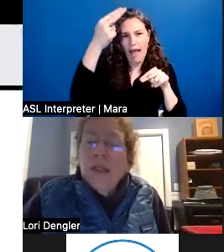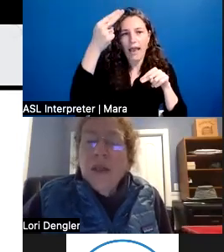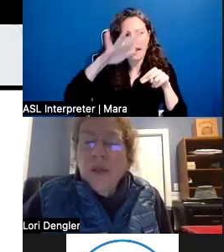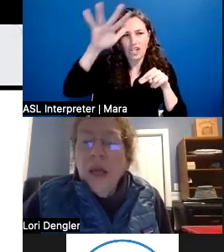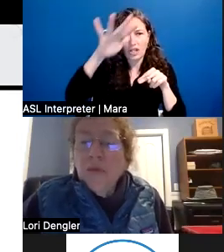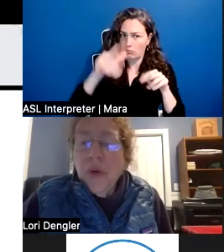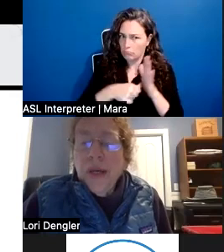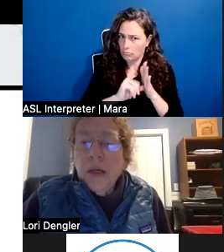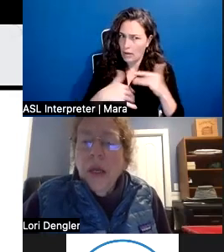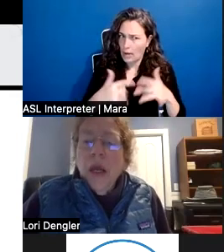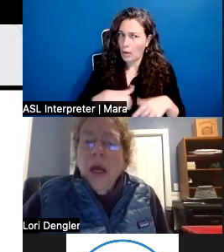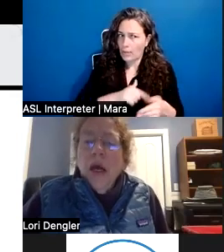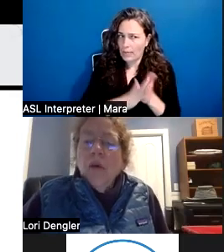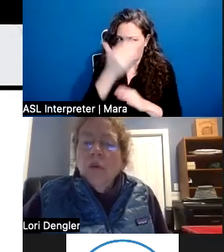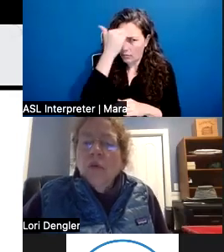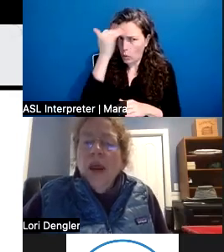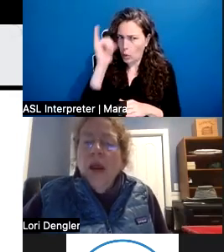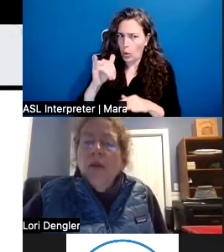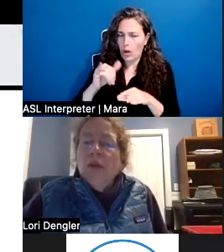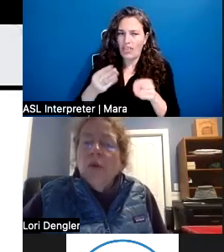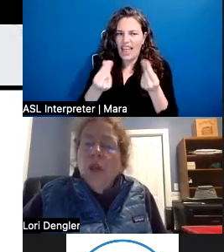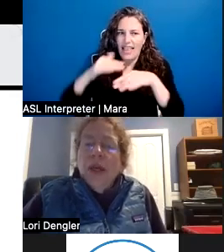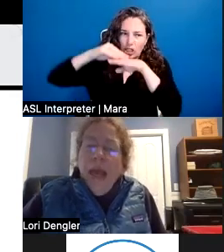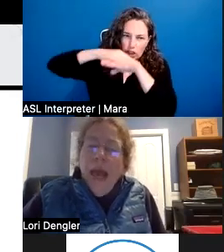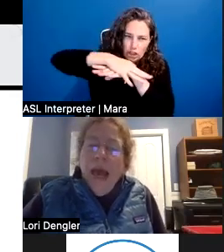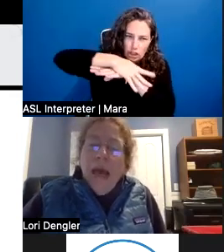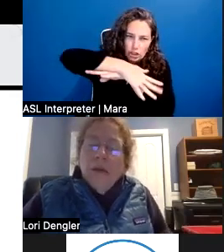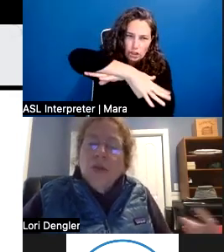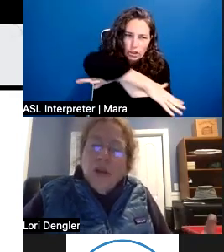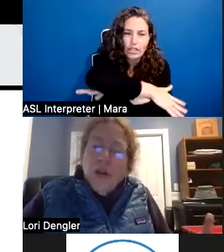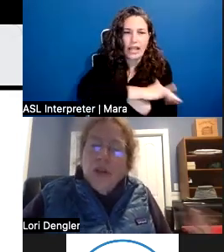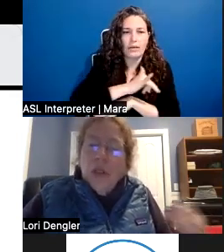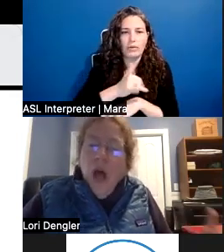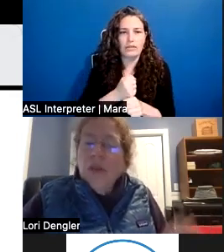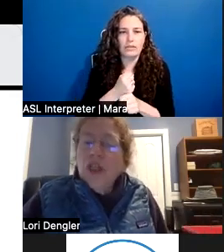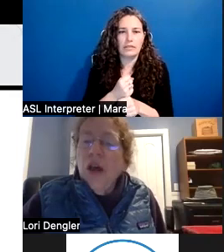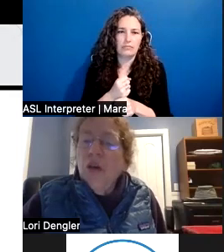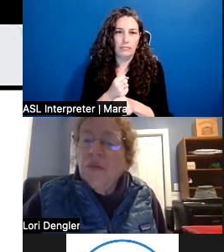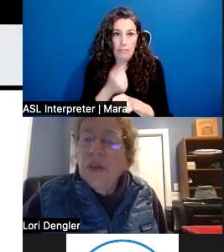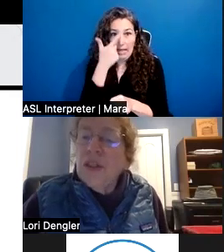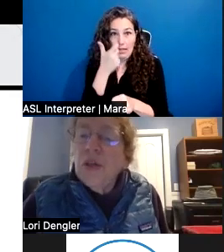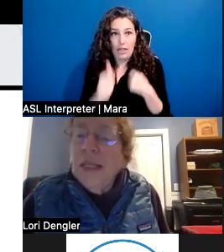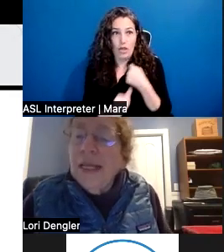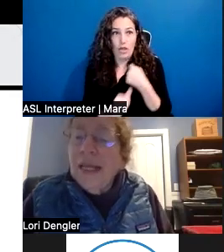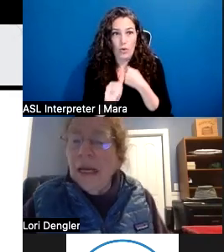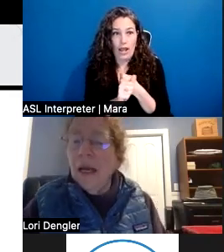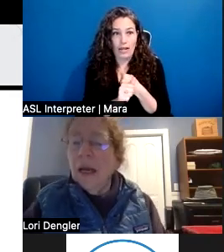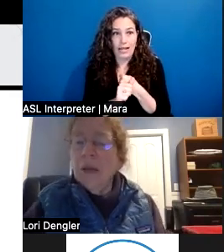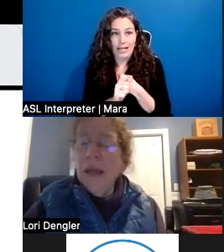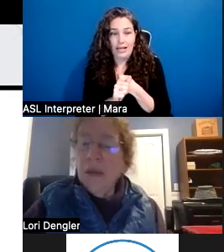Central and Southern California, where if you look at structures along the shelf, there's